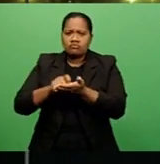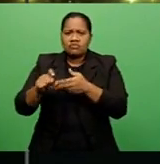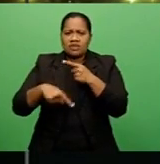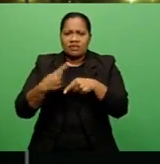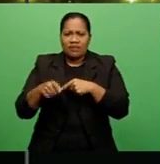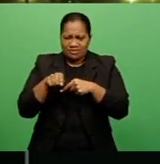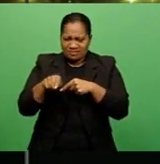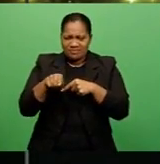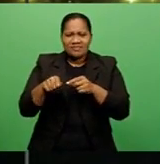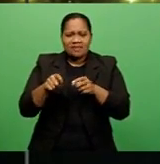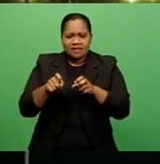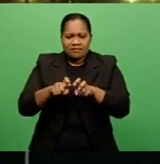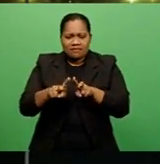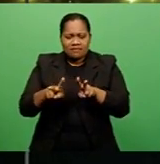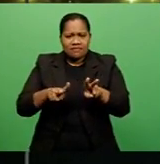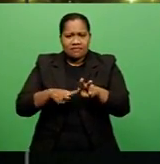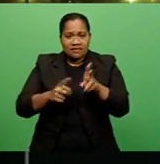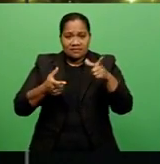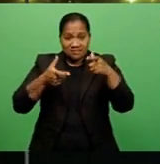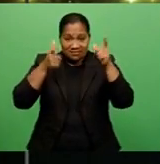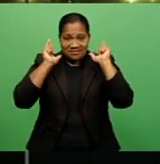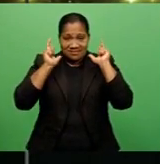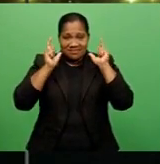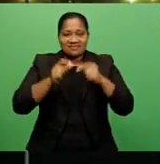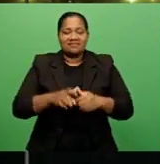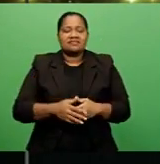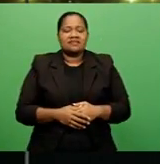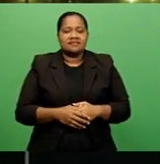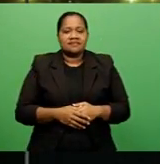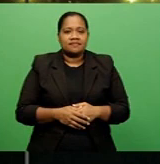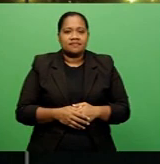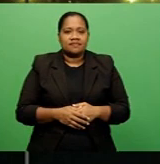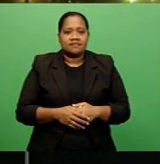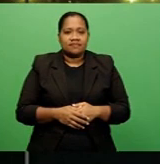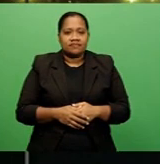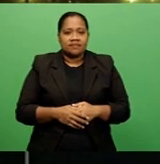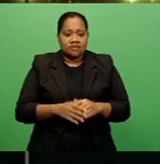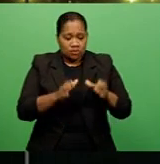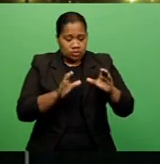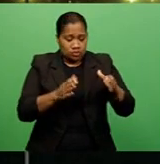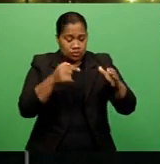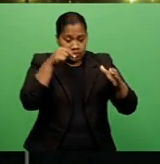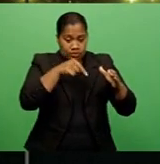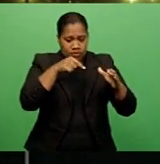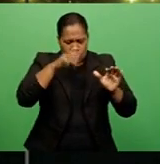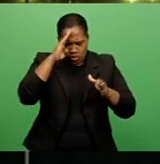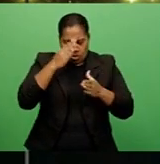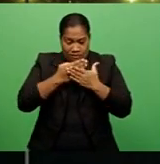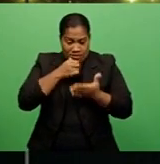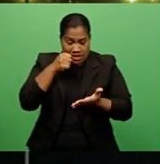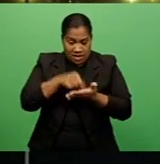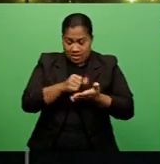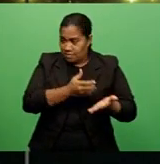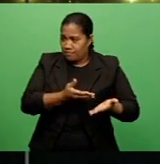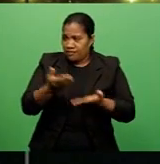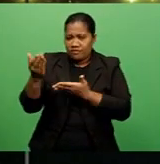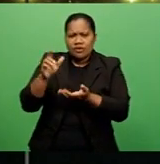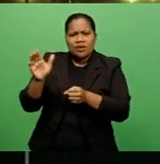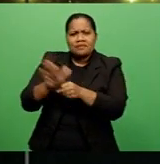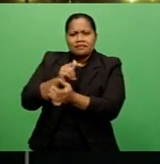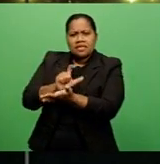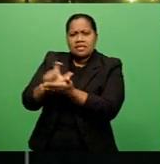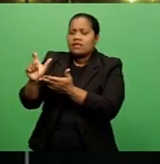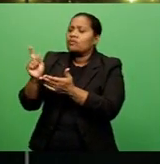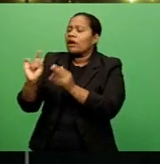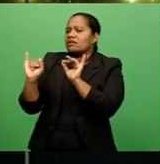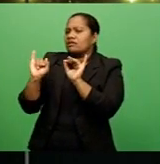around ousted Vice-Chancellor Professor Paul Alwalia. The scholars are hopeful their letters to the Council will make clear what the issues